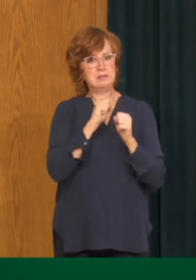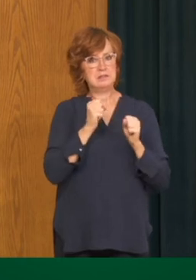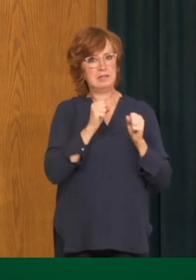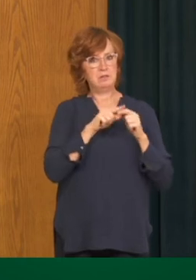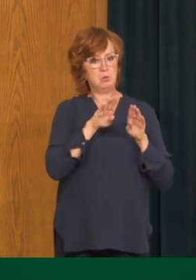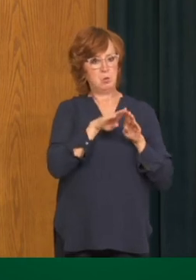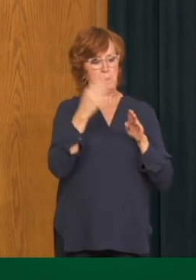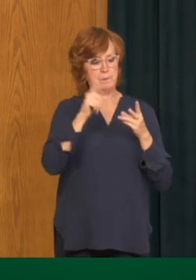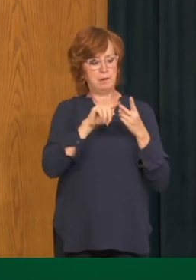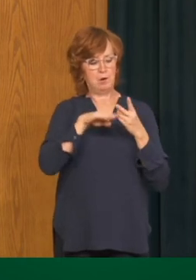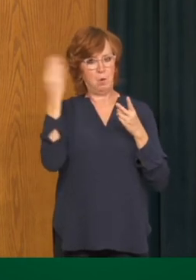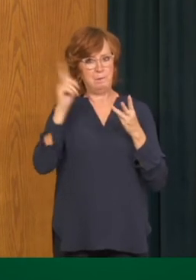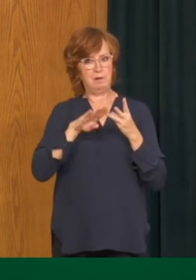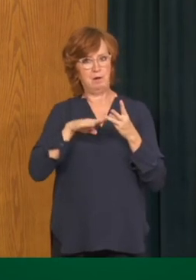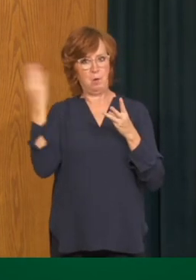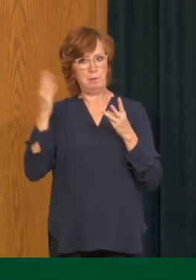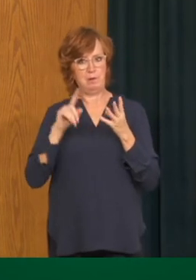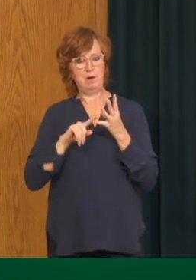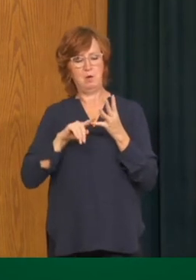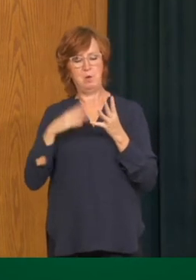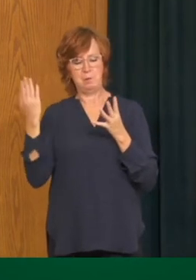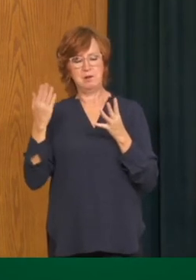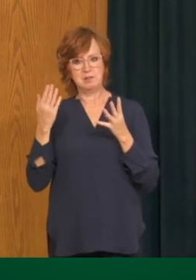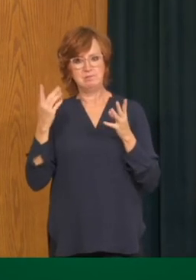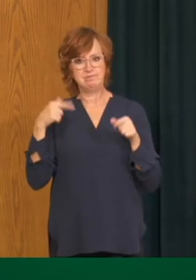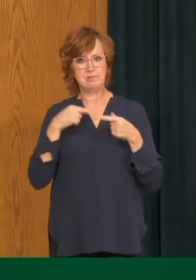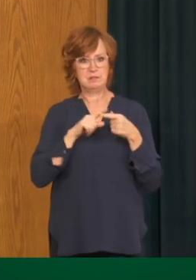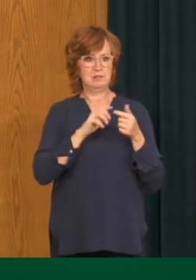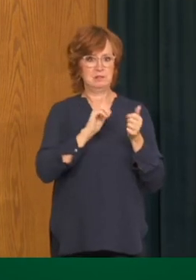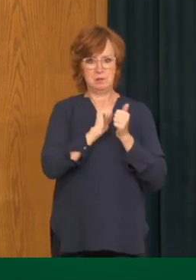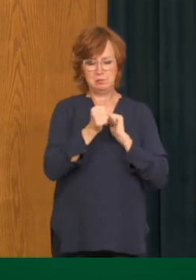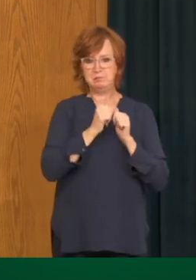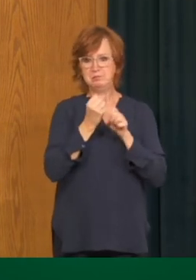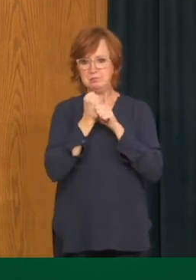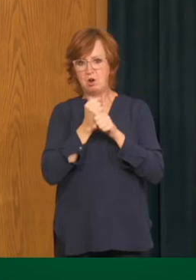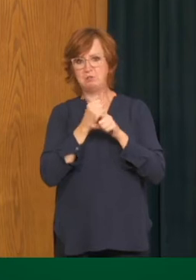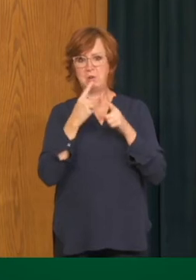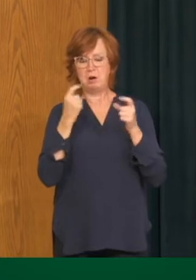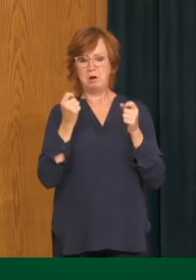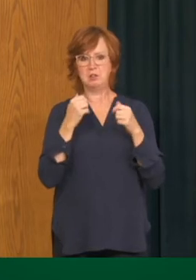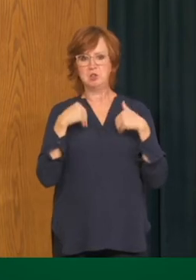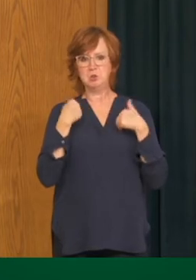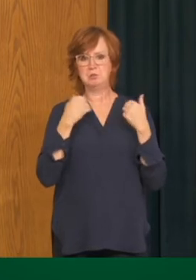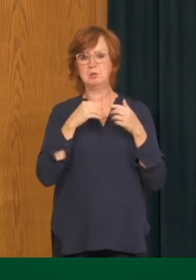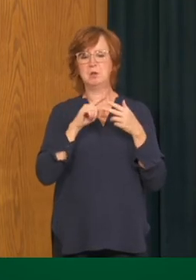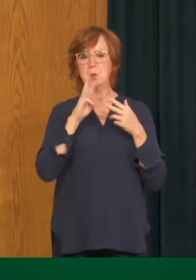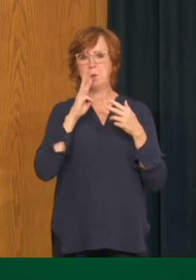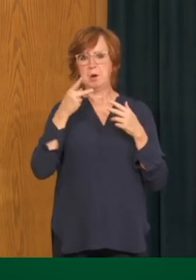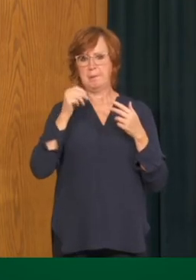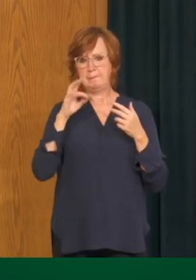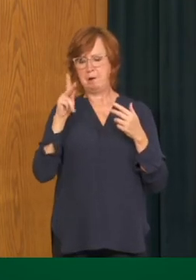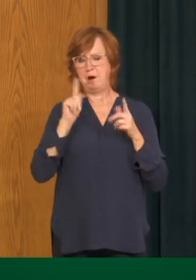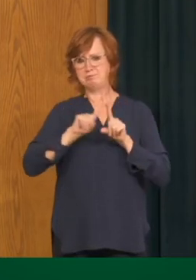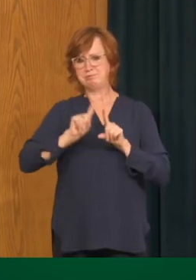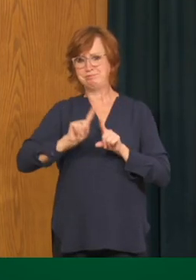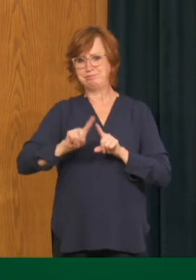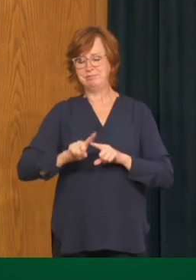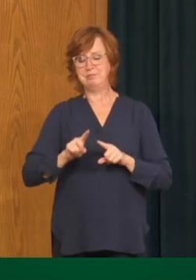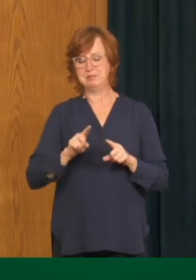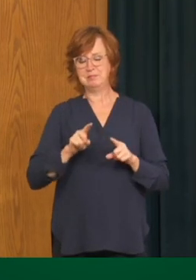our community services, our splash parks, our youth athletics, our softball, our baseball, and we will remain